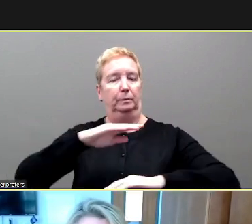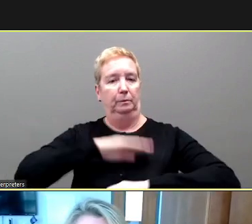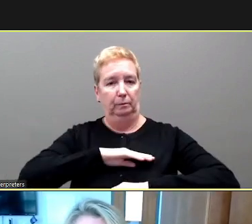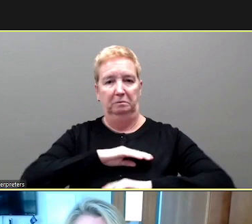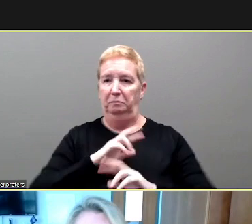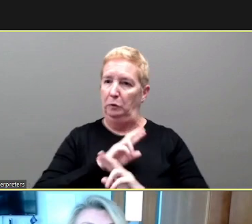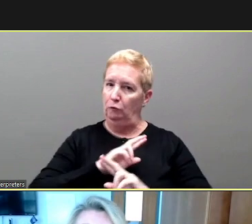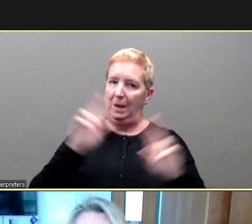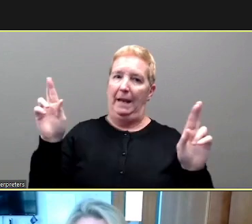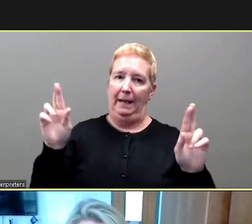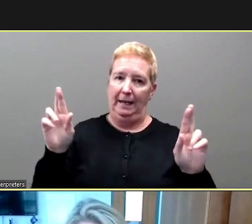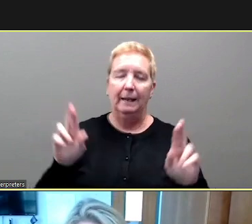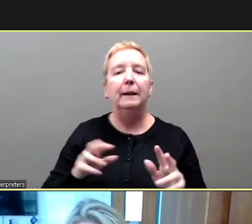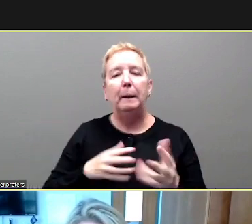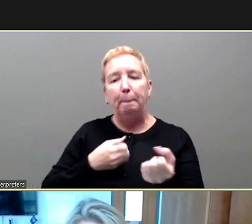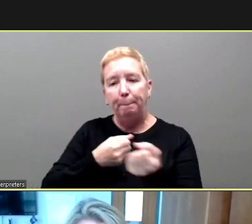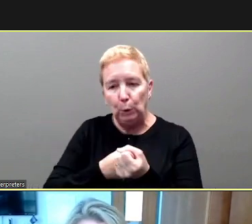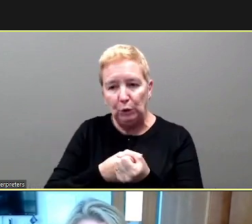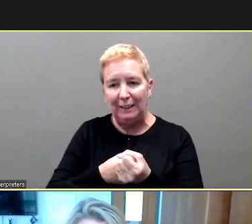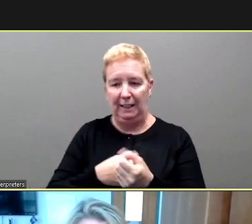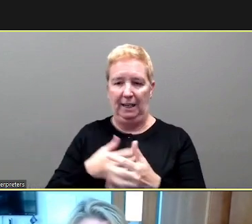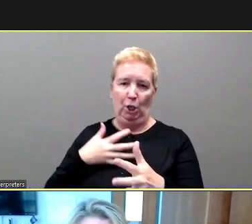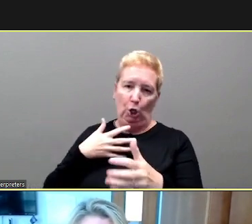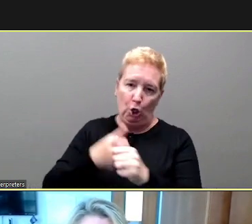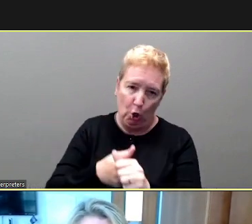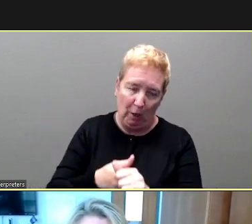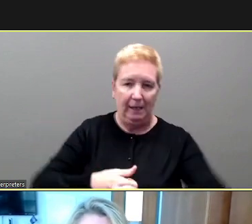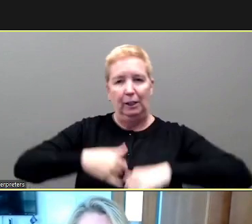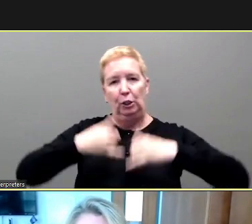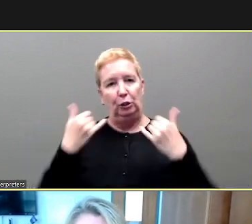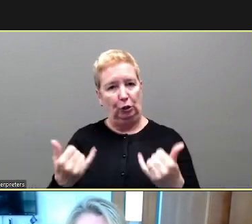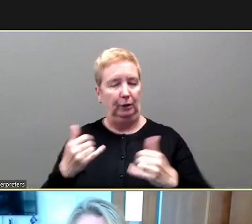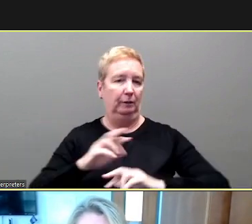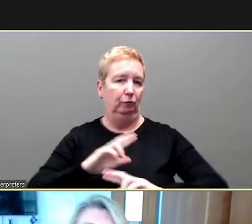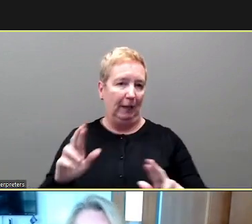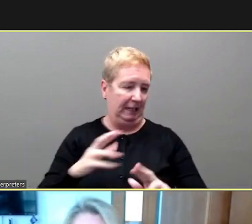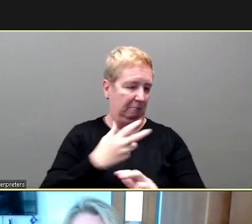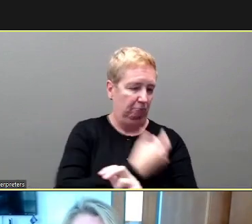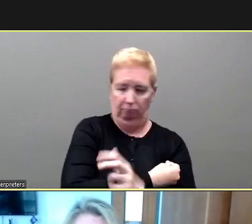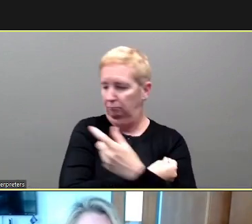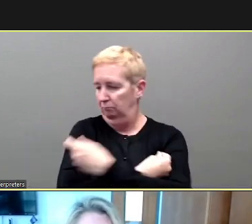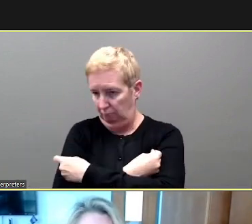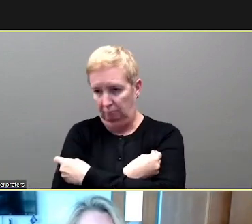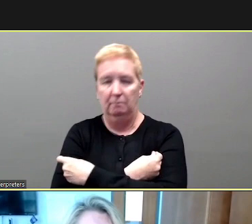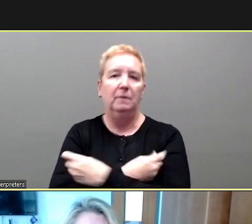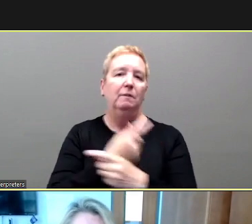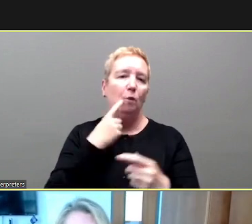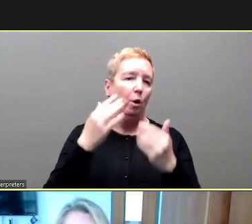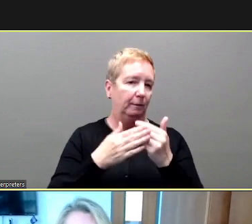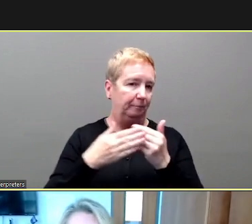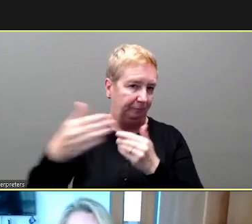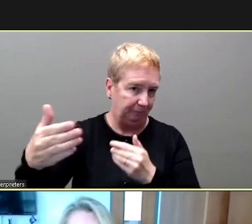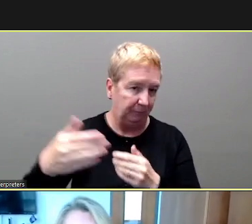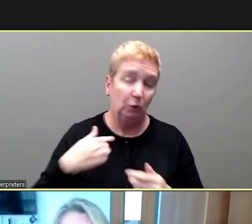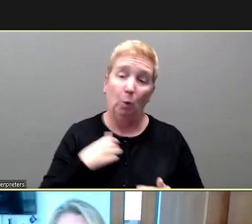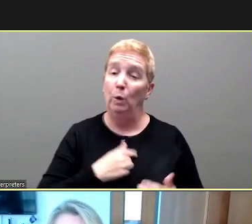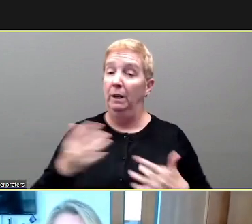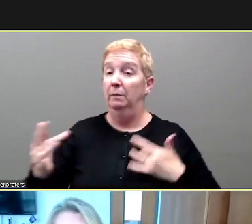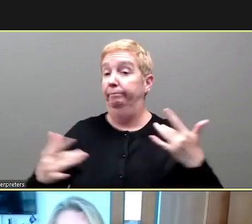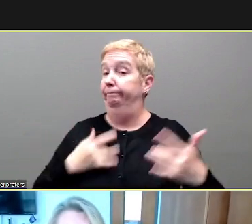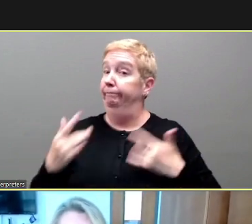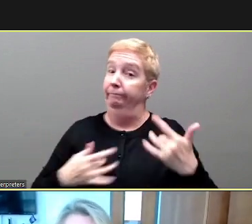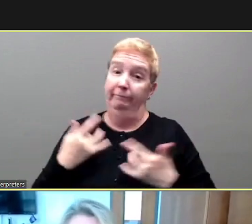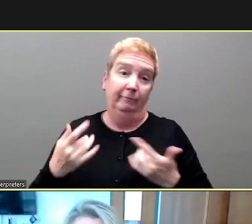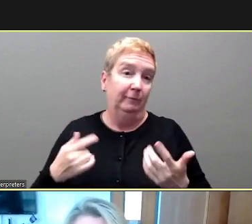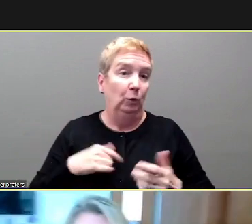boosted or current with their boosters as we continue with this. And so we're excited to be able to